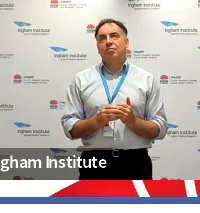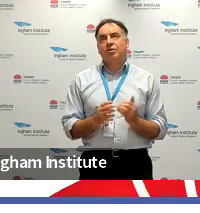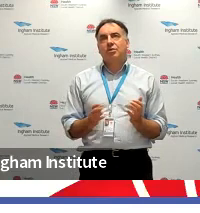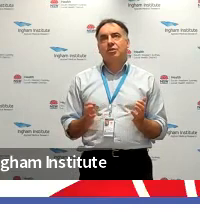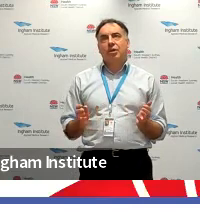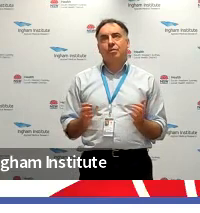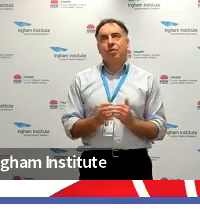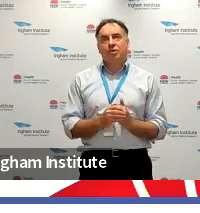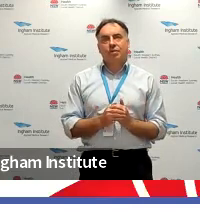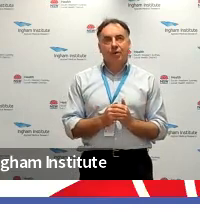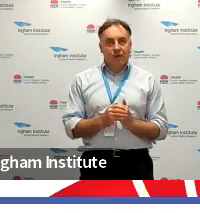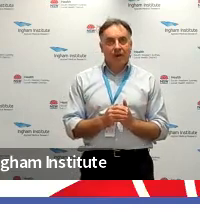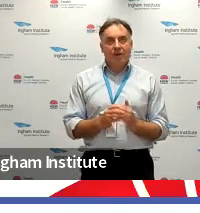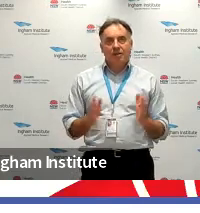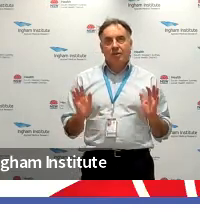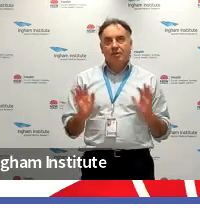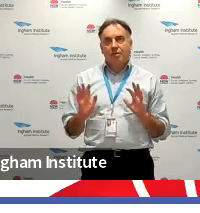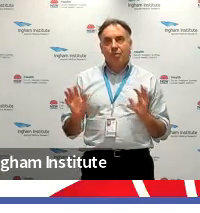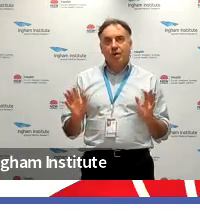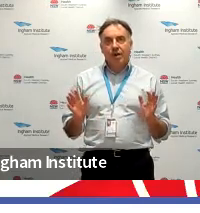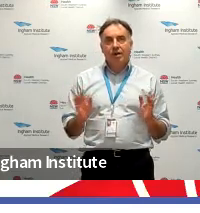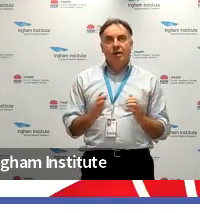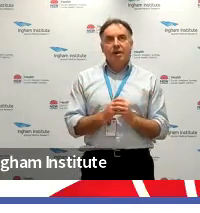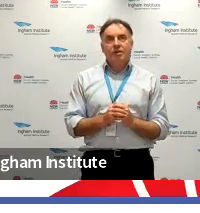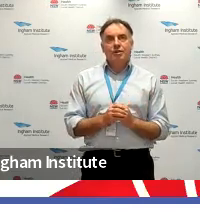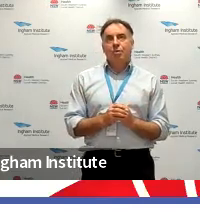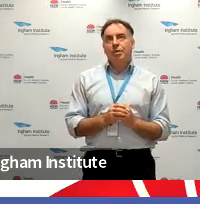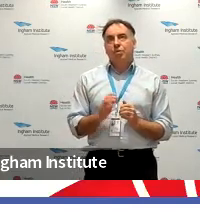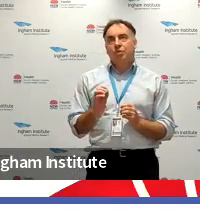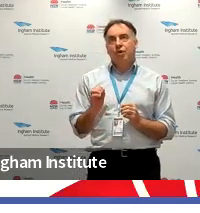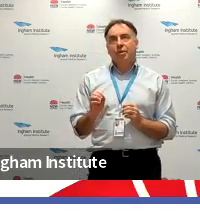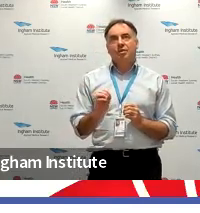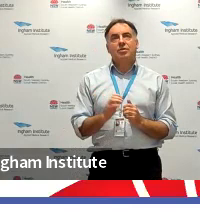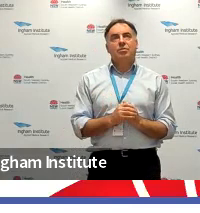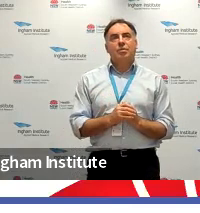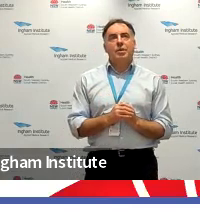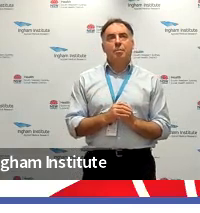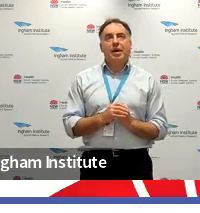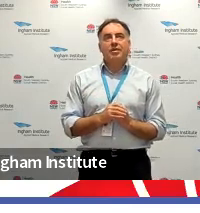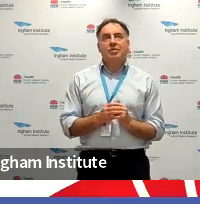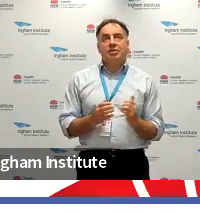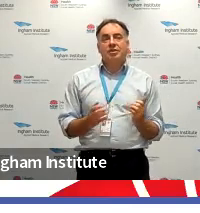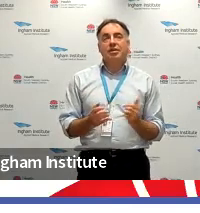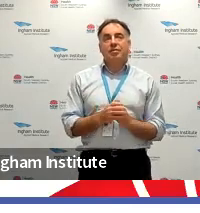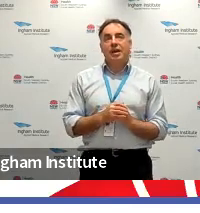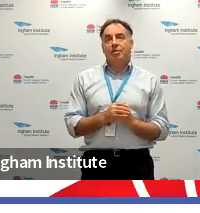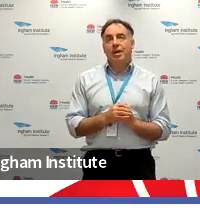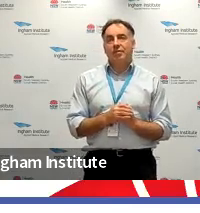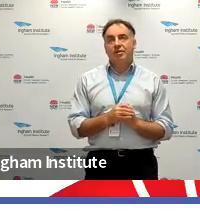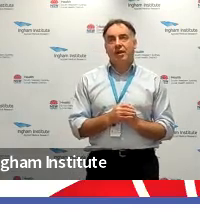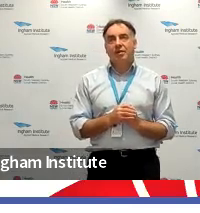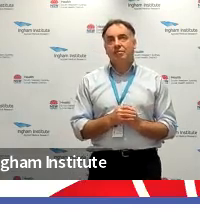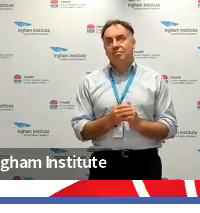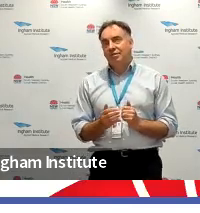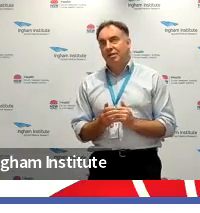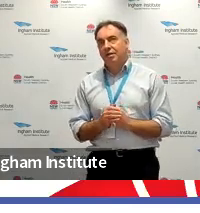second, we can reduce the overall cost of healthcare. So it's win-win. And this is what we call dominant when we compare it to the standard of care that we